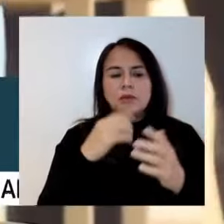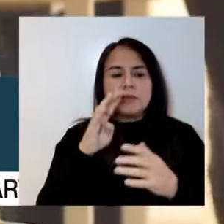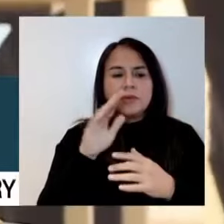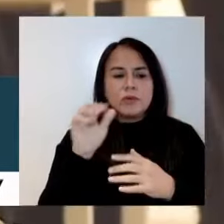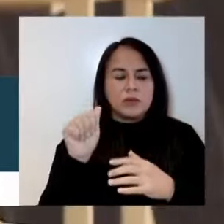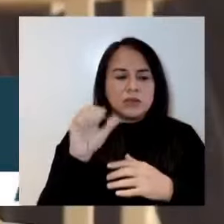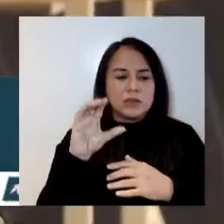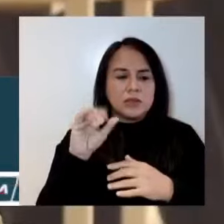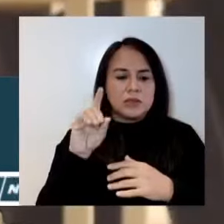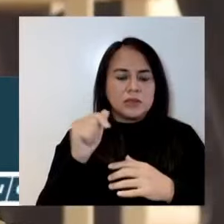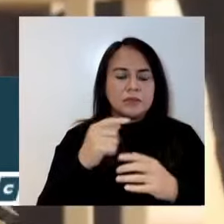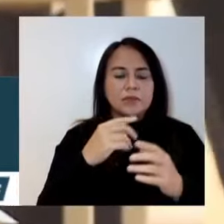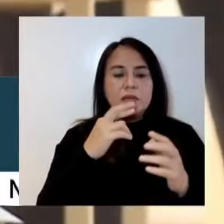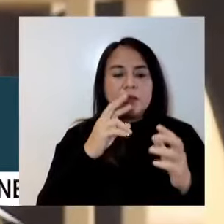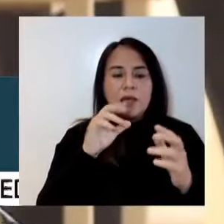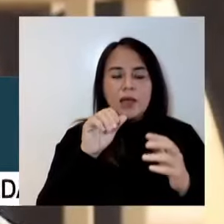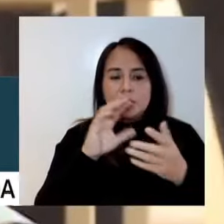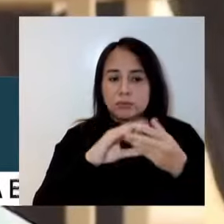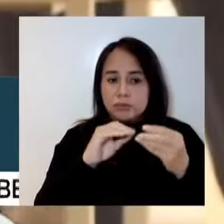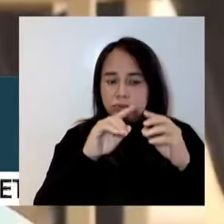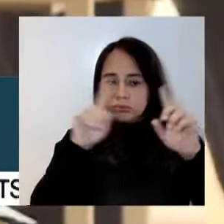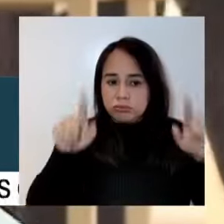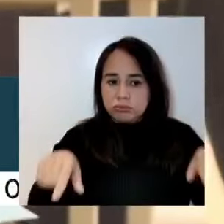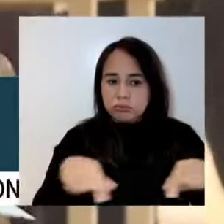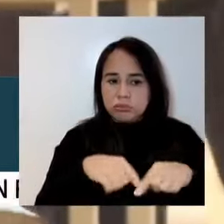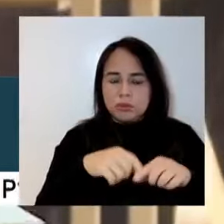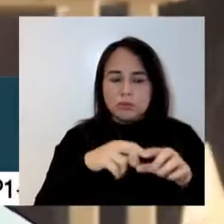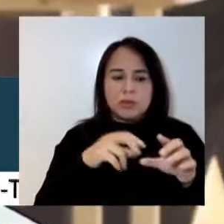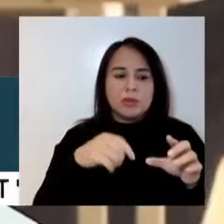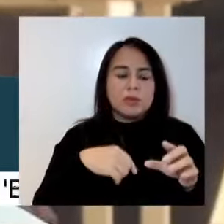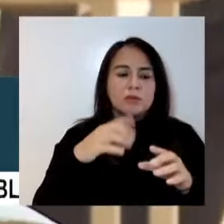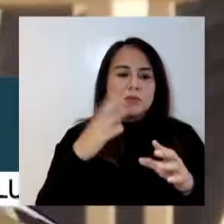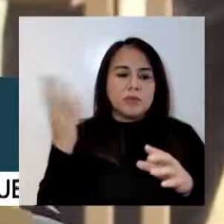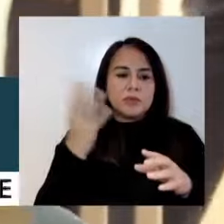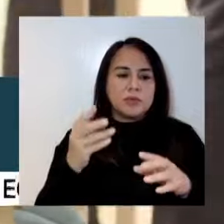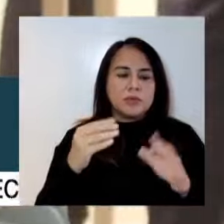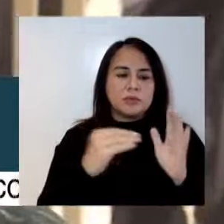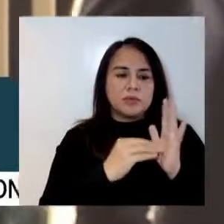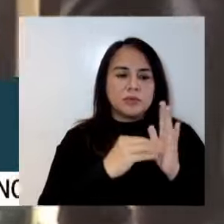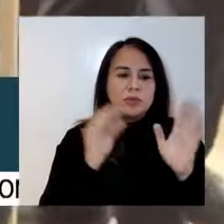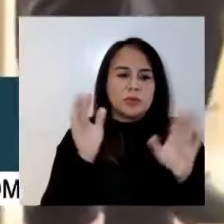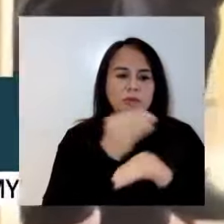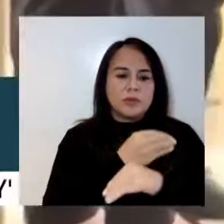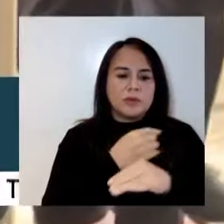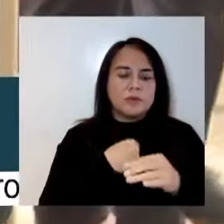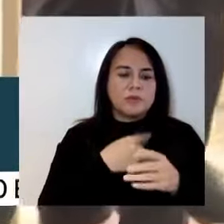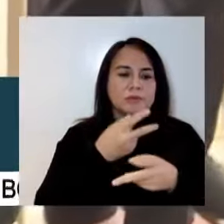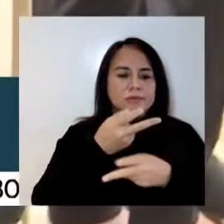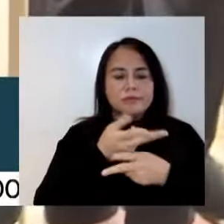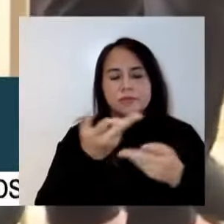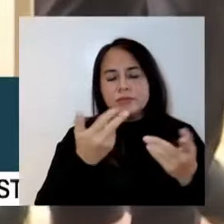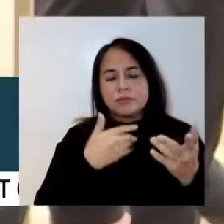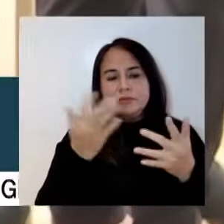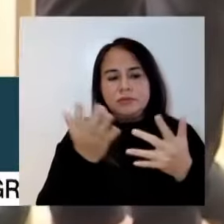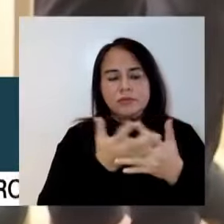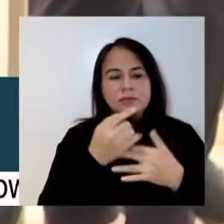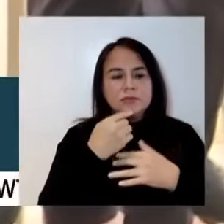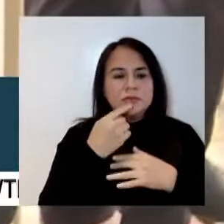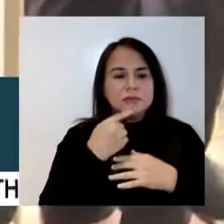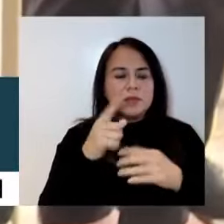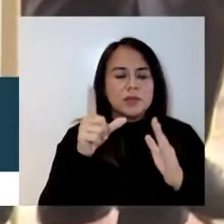reply affidavit and a motion to inhibit against the Batangas Prosecutor's Office from handling the case. They say the lawyer